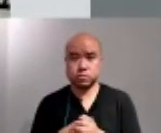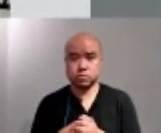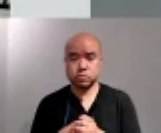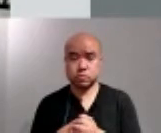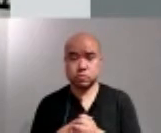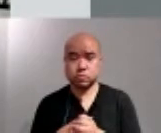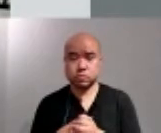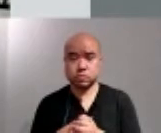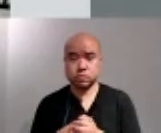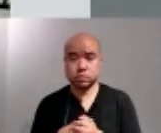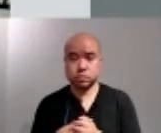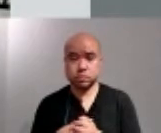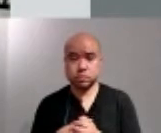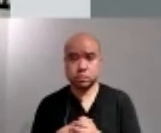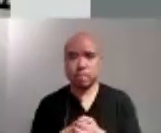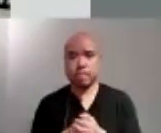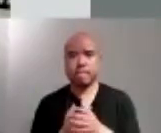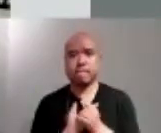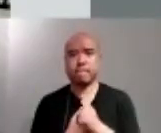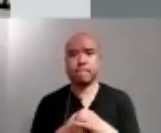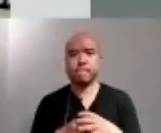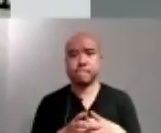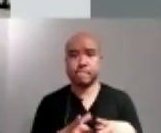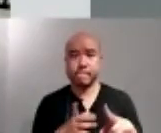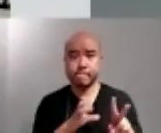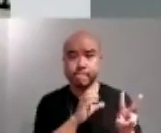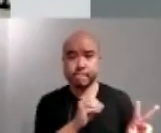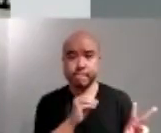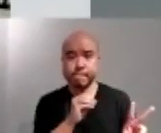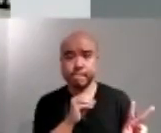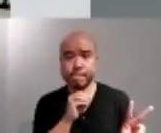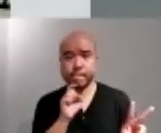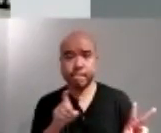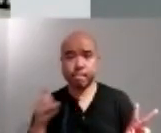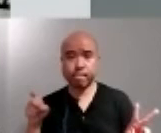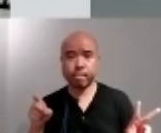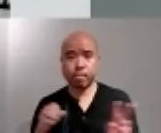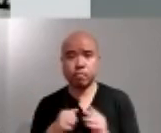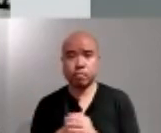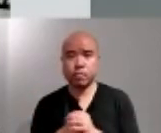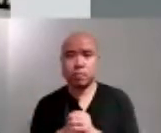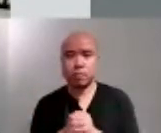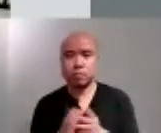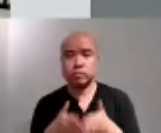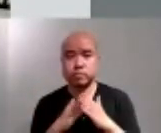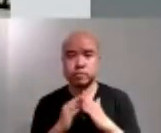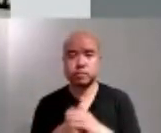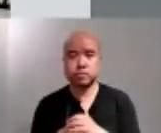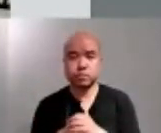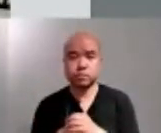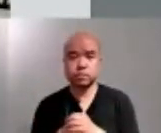2019 with a localized Gunsan, its name, first name. And also New Black invested